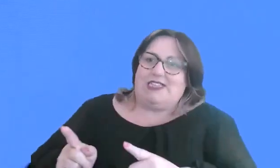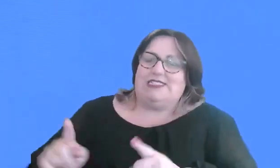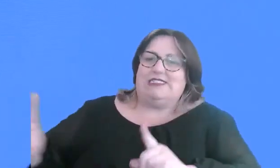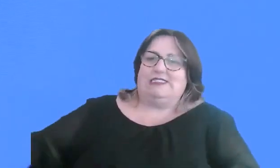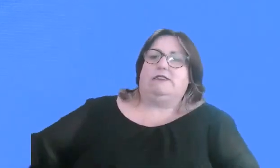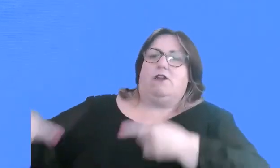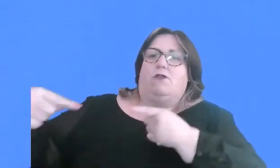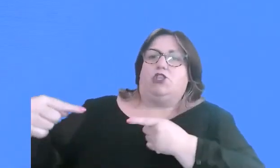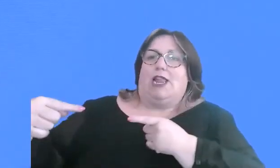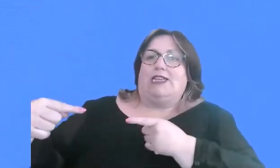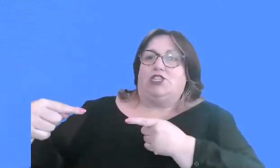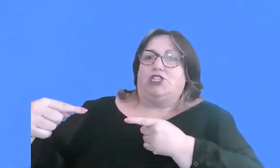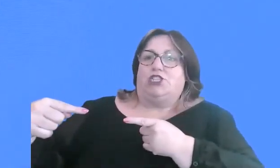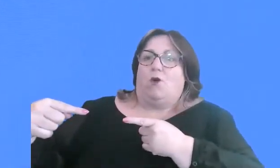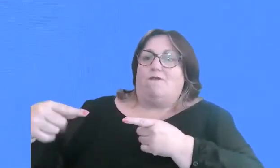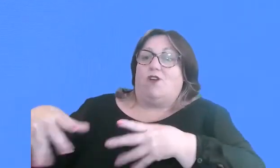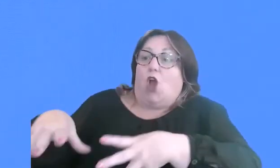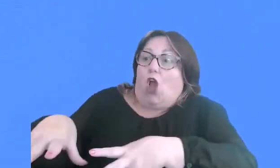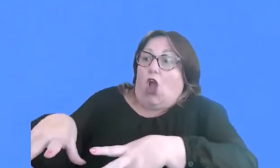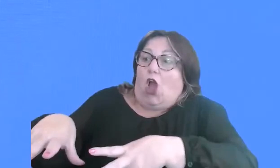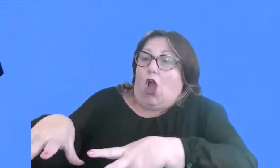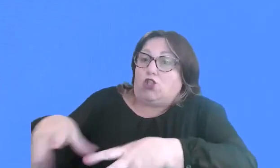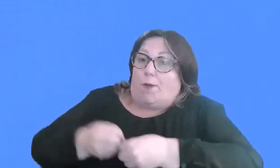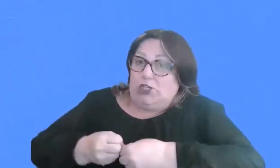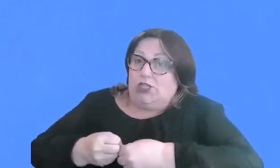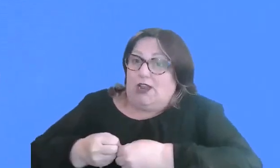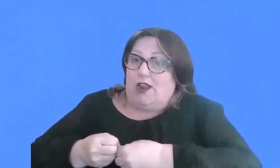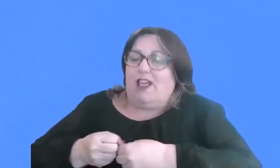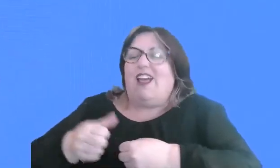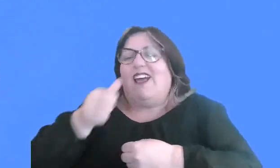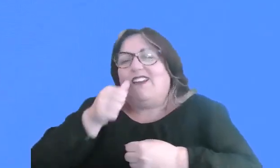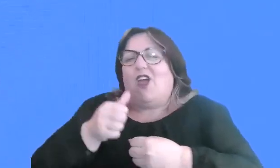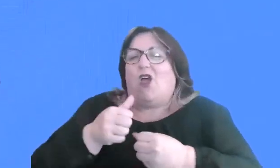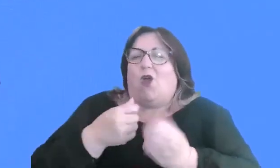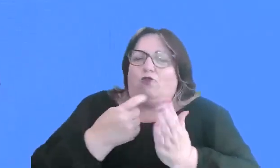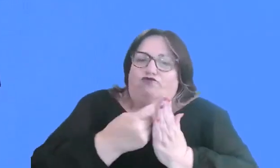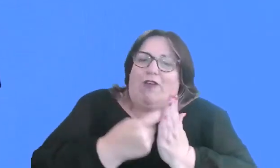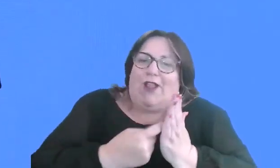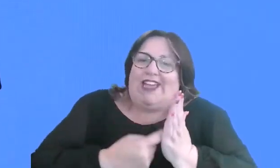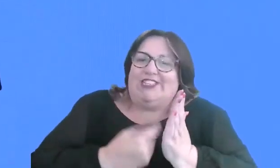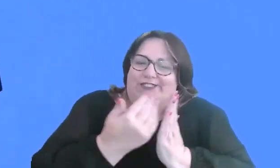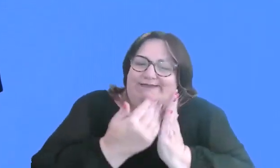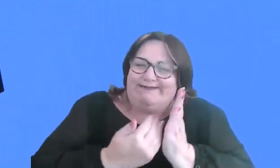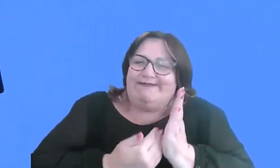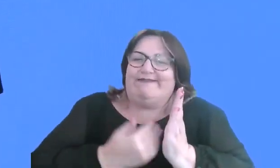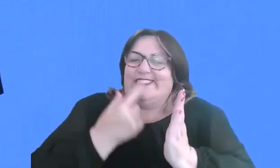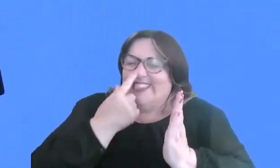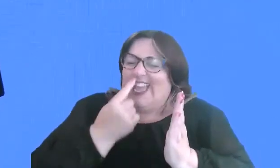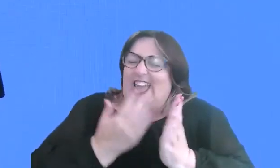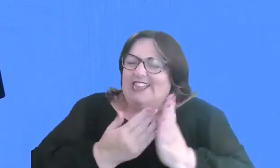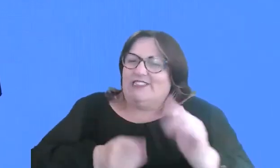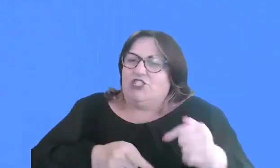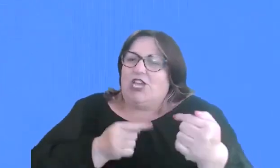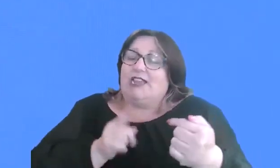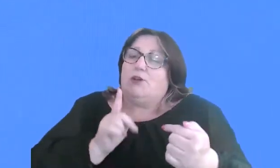challenge than the regulatory barrier, although, as you know, that can be quite a challenge. but it is an area where the government can